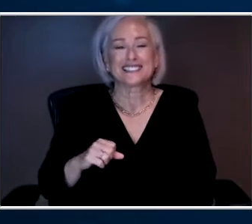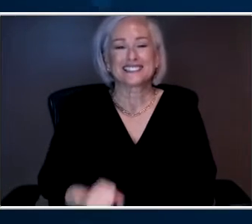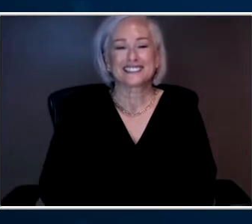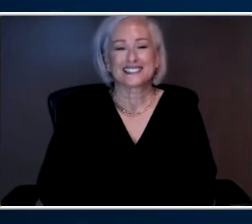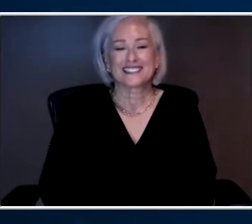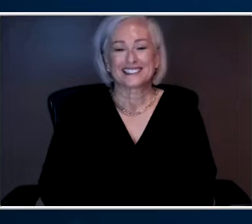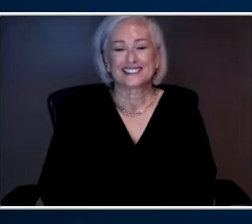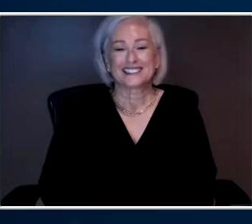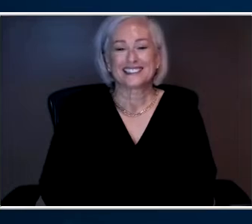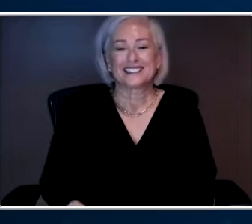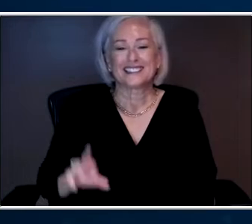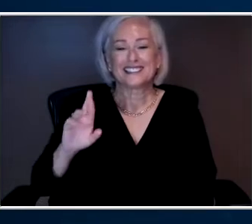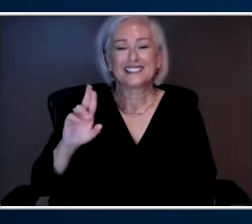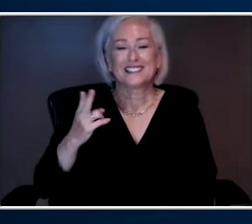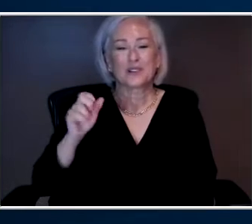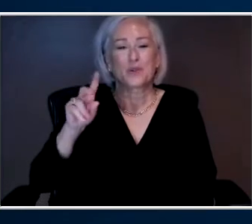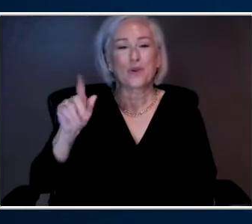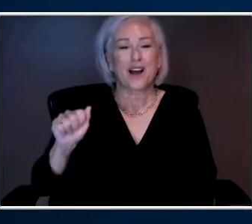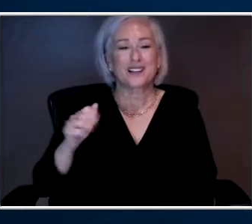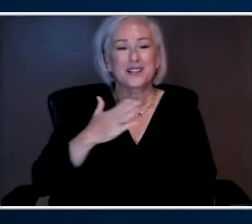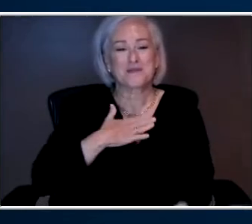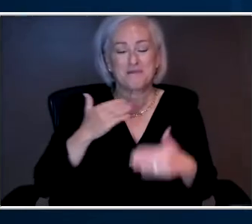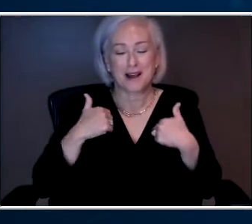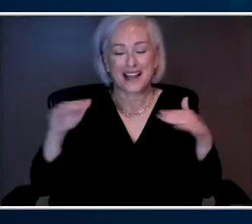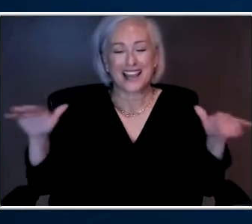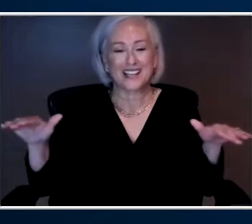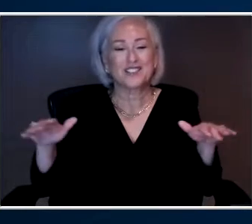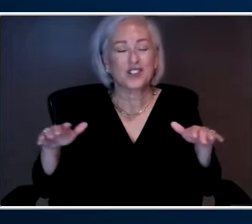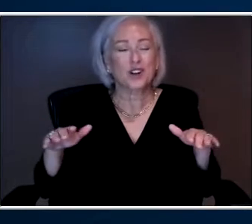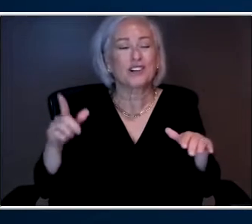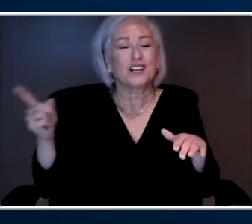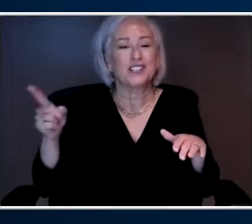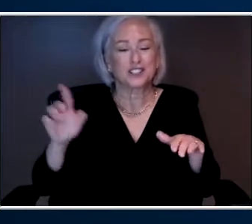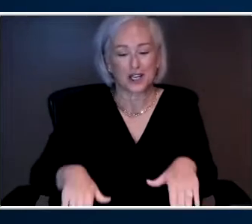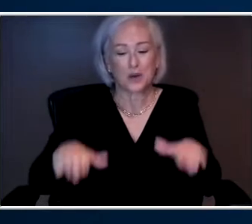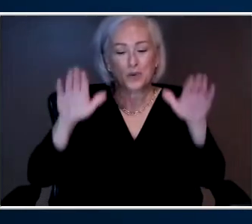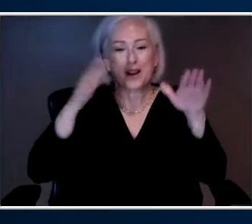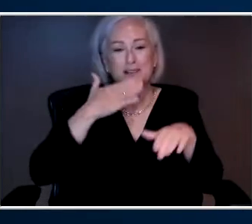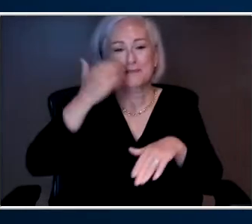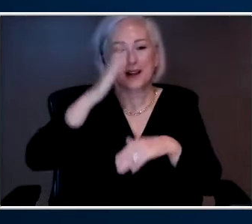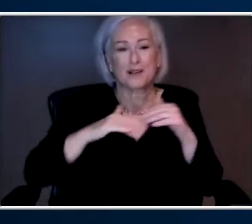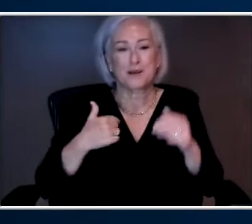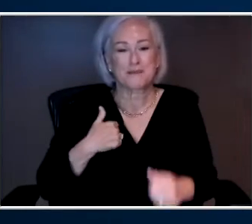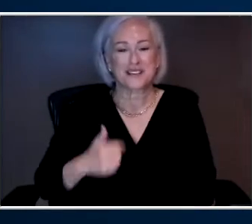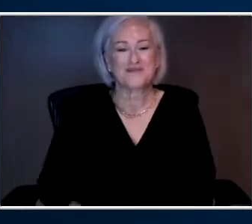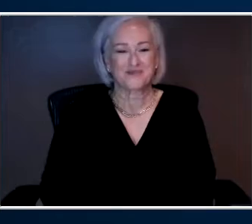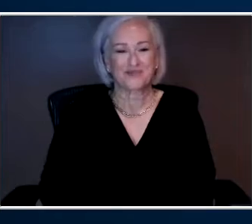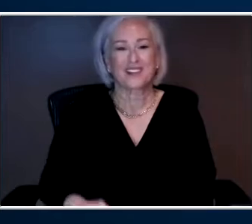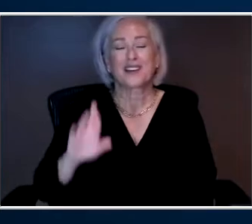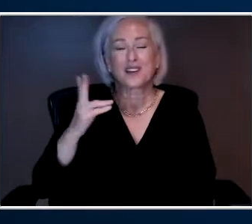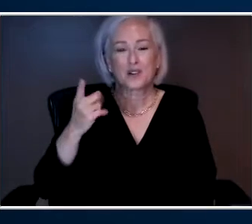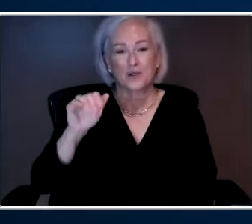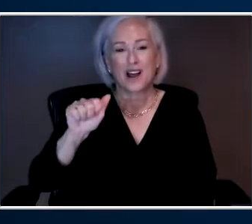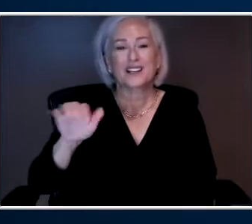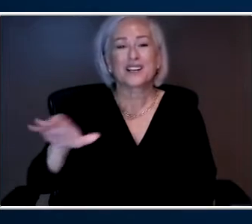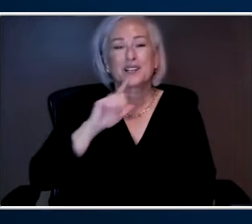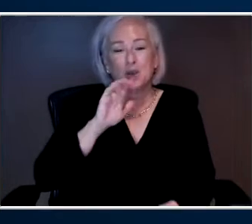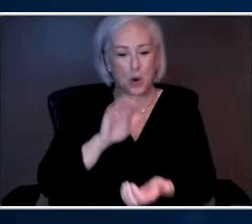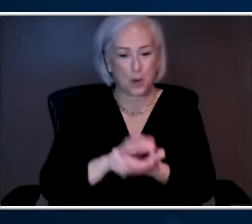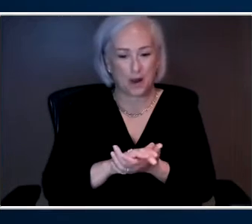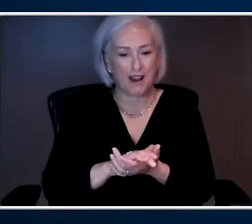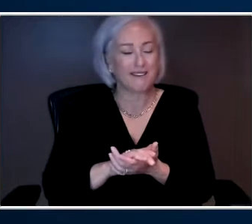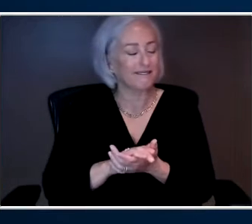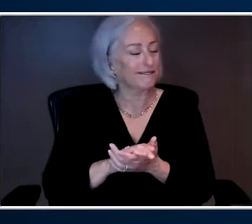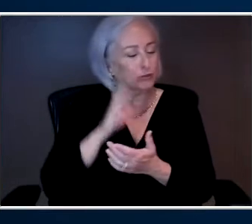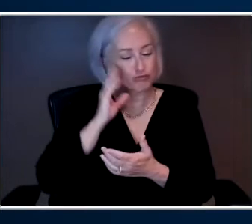my angel, she raised him too, better than I did. Yes, Rhonda, your wife. She's been there through all of this and